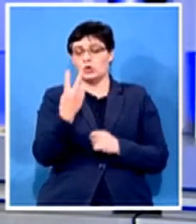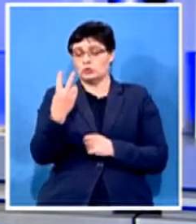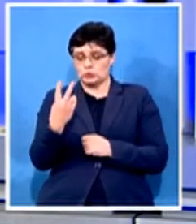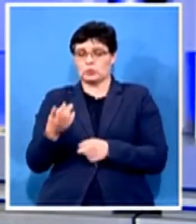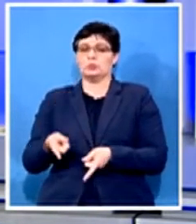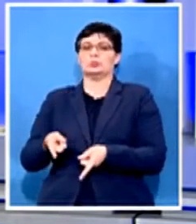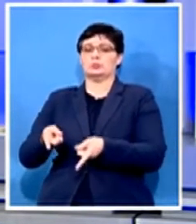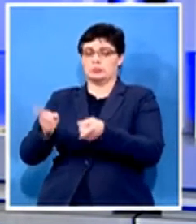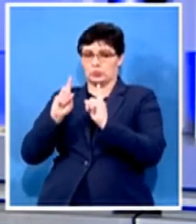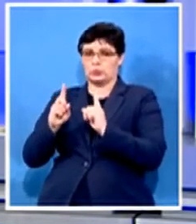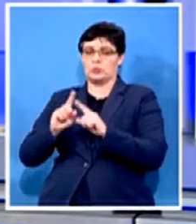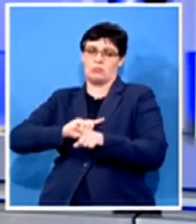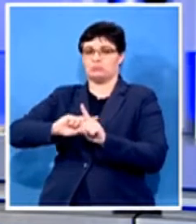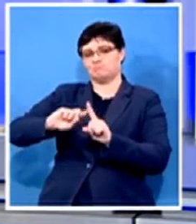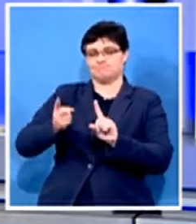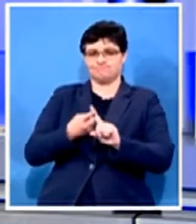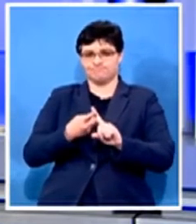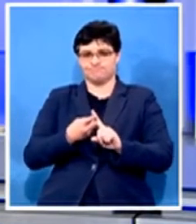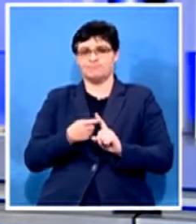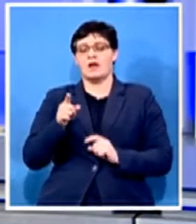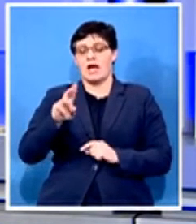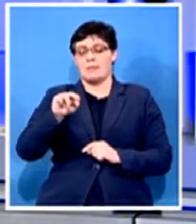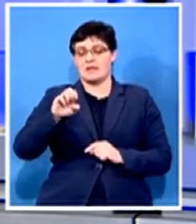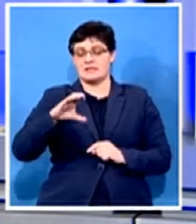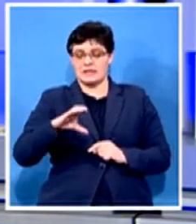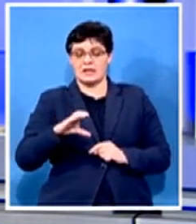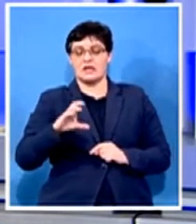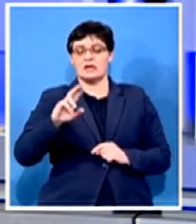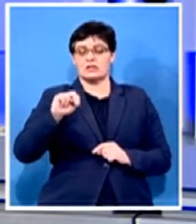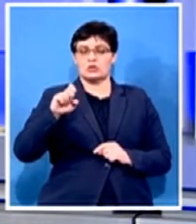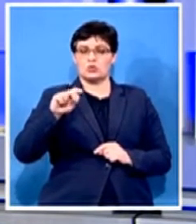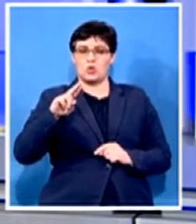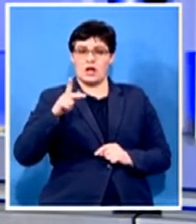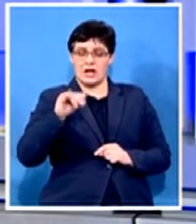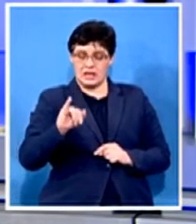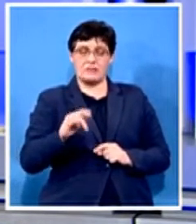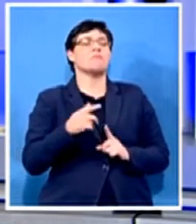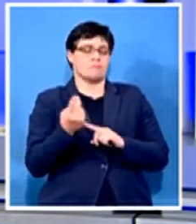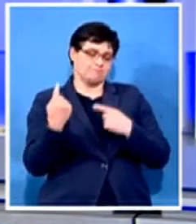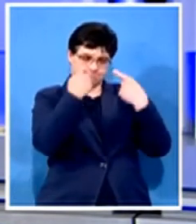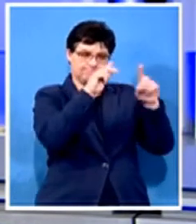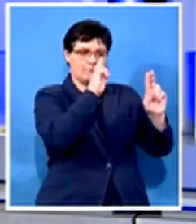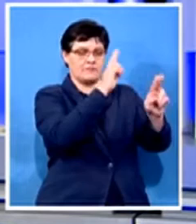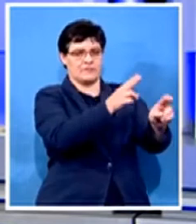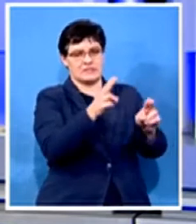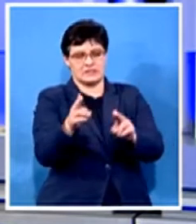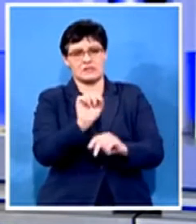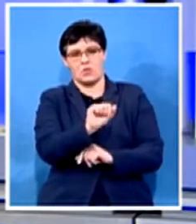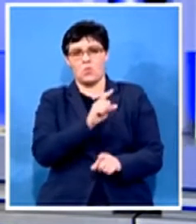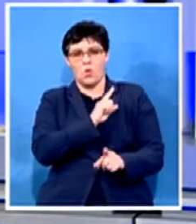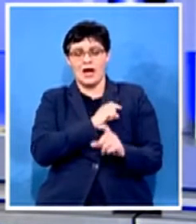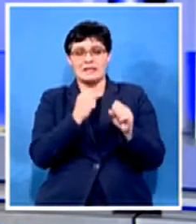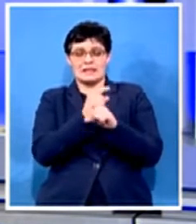Kwazulu-Natal Transport MEC Bheki Ntuli will today visit the families of the people who died after a taxi overturned between Underberg and